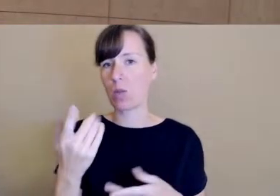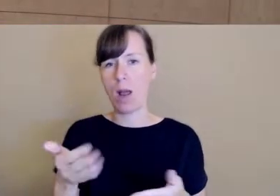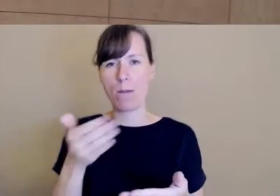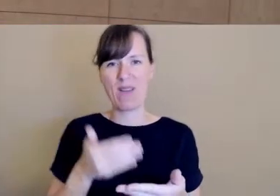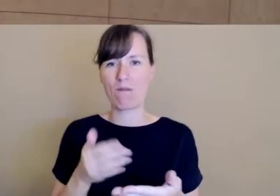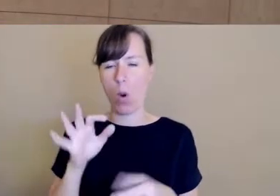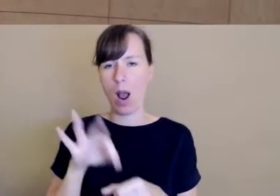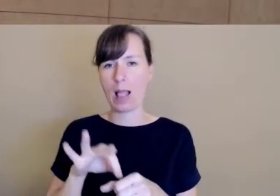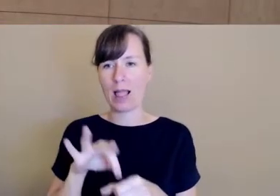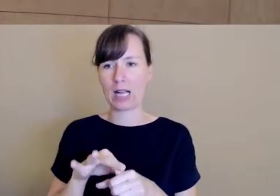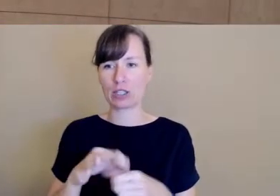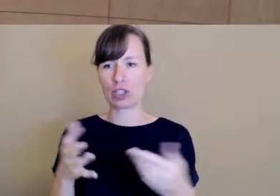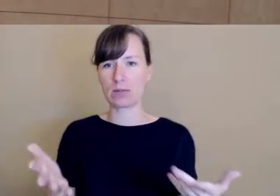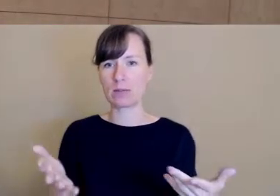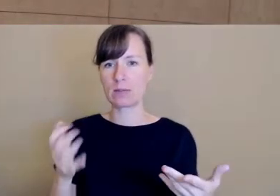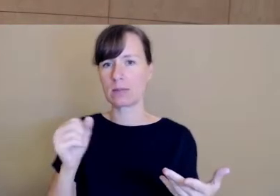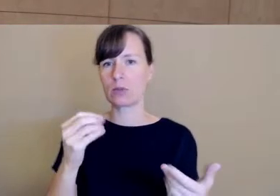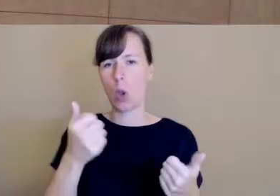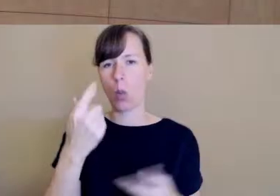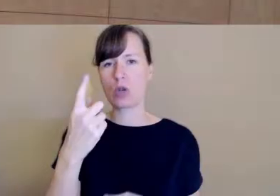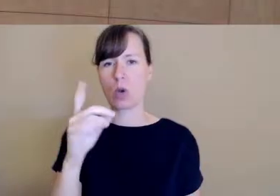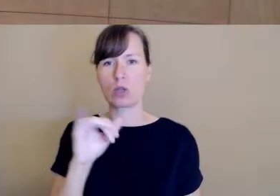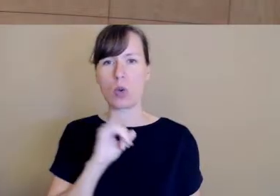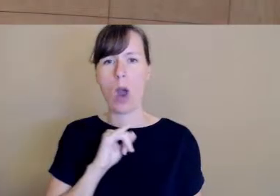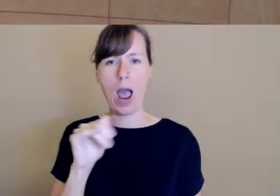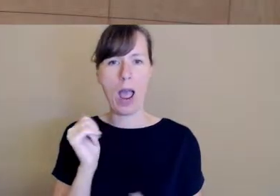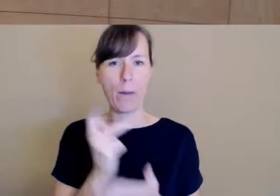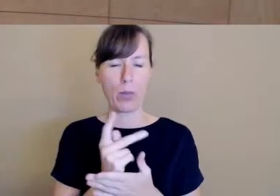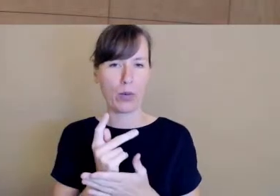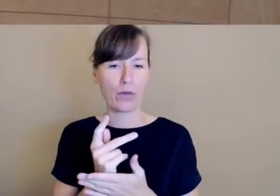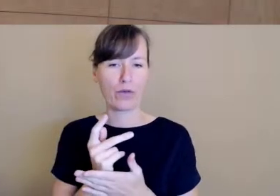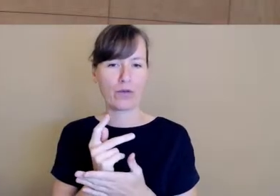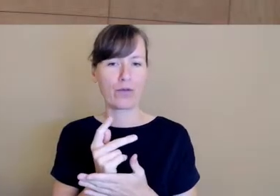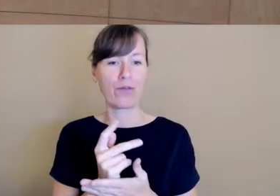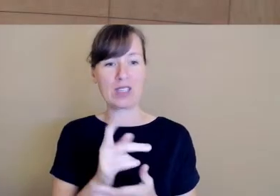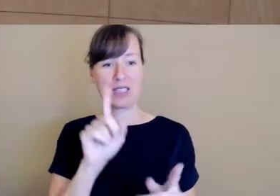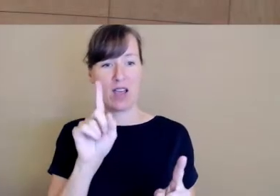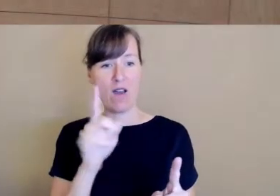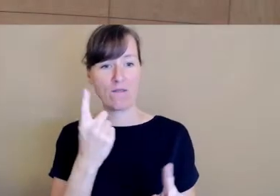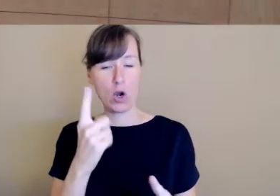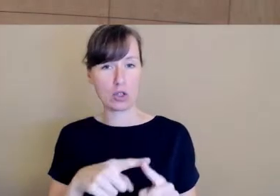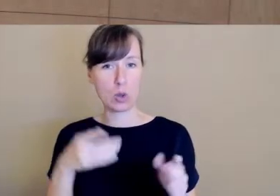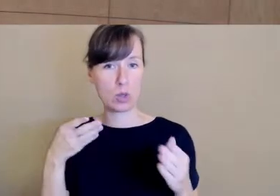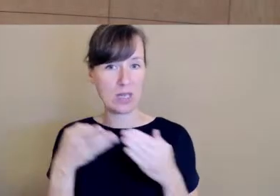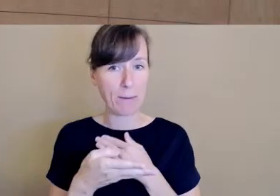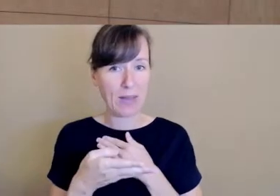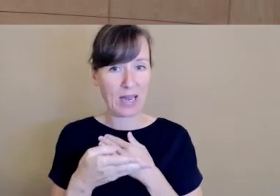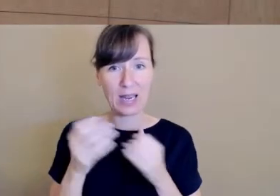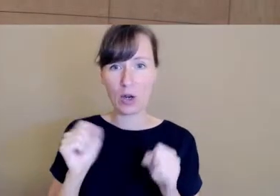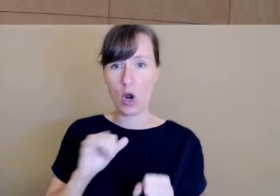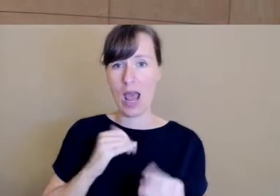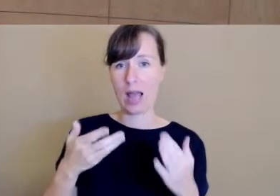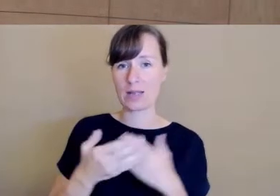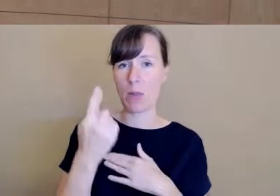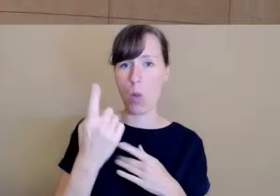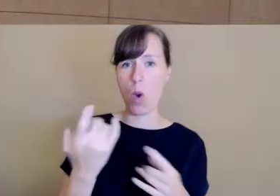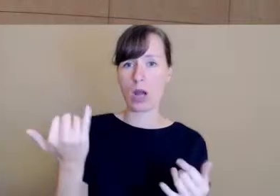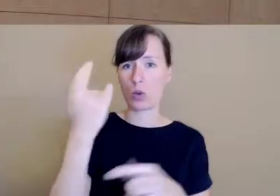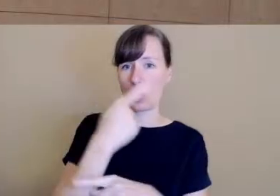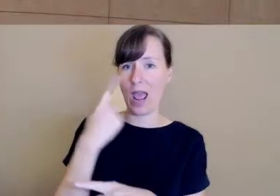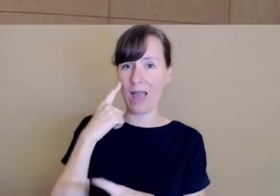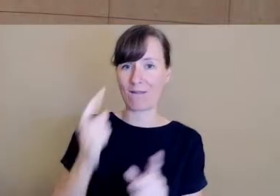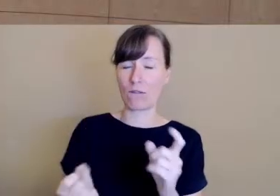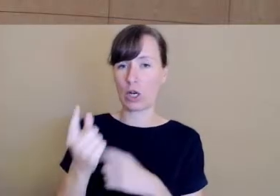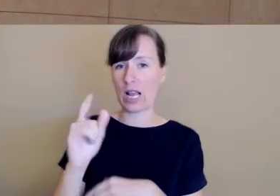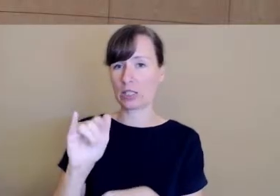election. So which ones do I approve, right? And is it first to submit? Does that mean I could submit one today for next